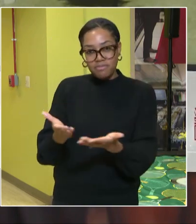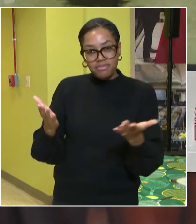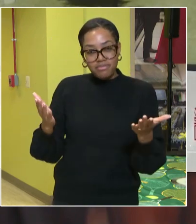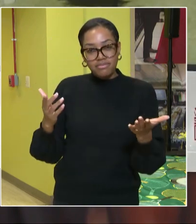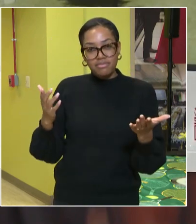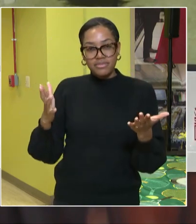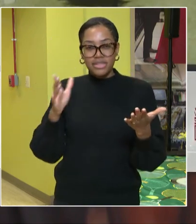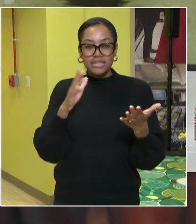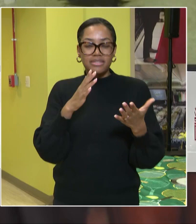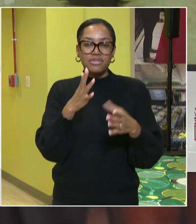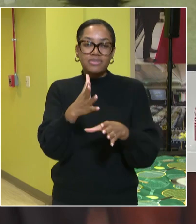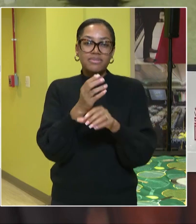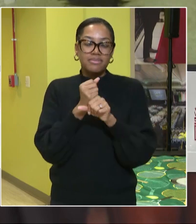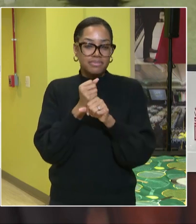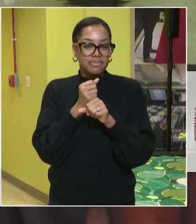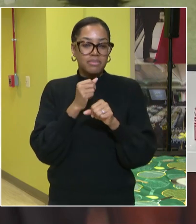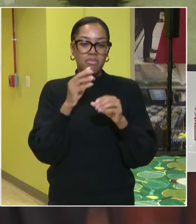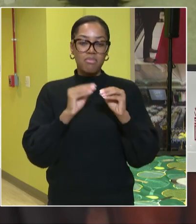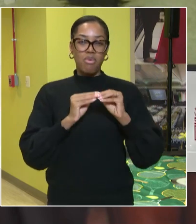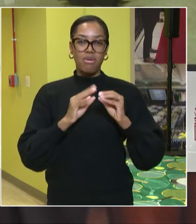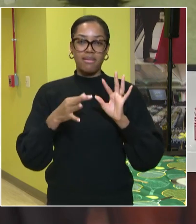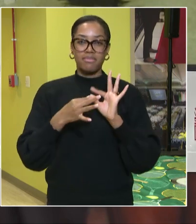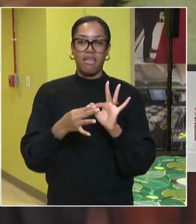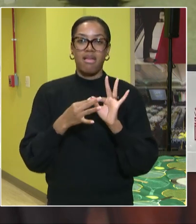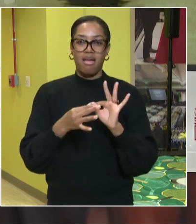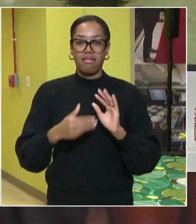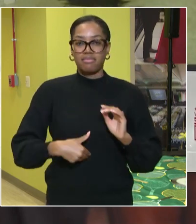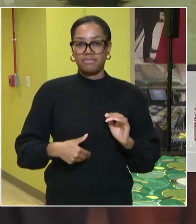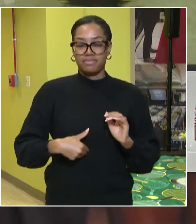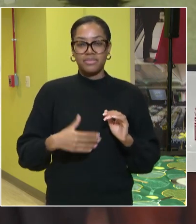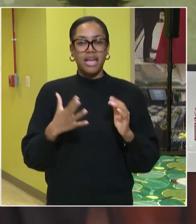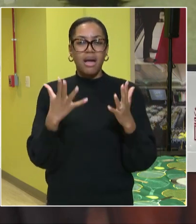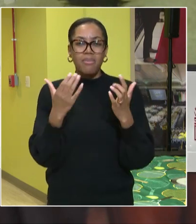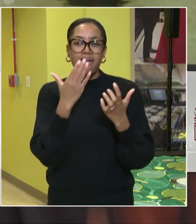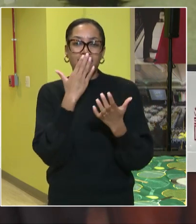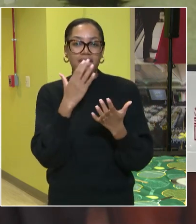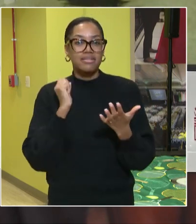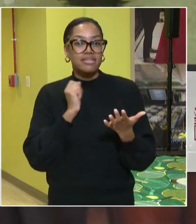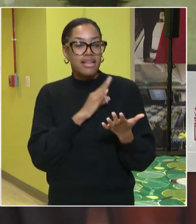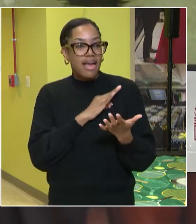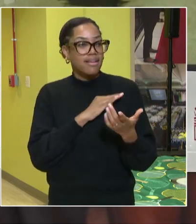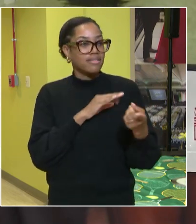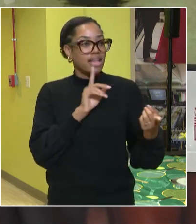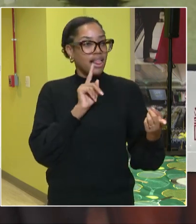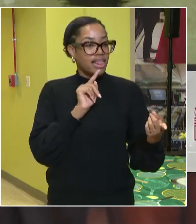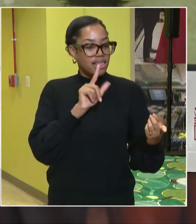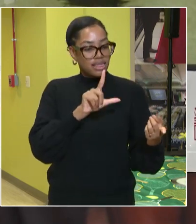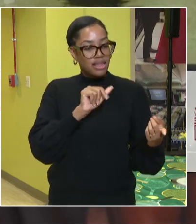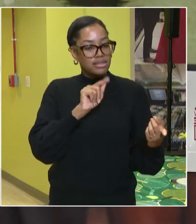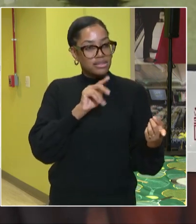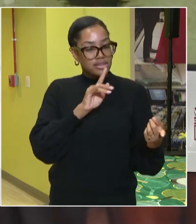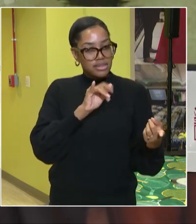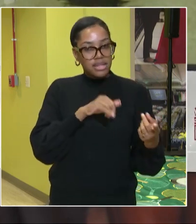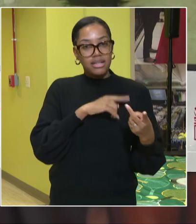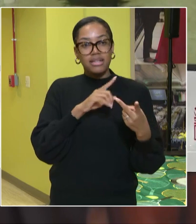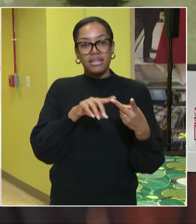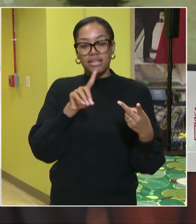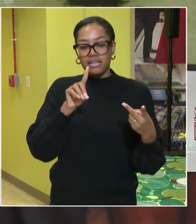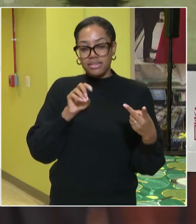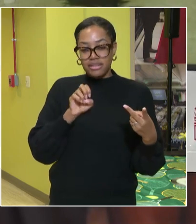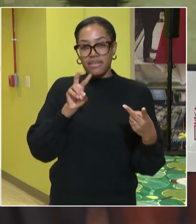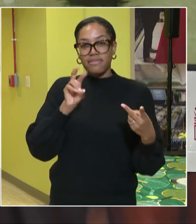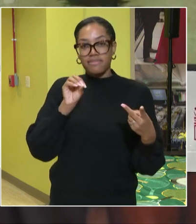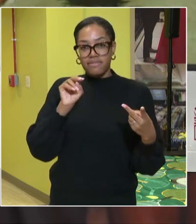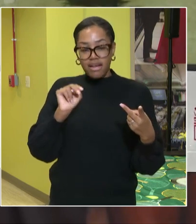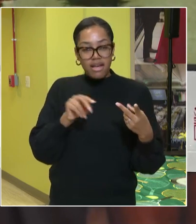I want to thank the staff here. Thank you, Latita. Thank you, Devon. Thank you to all the coaches and the team